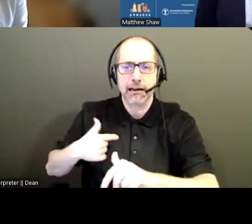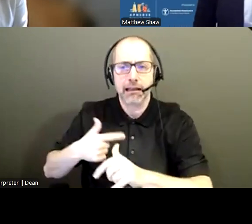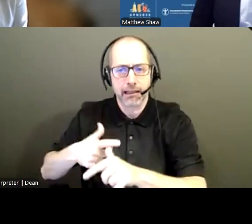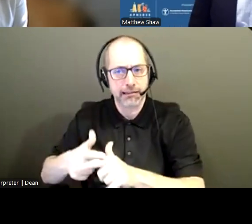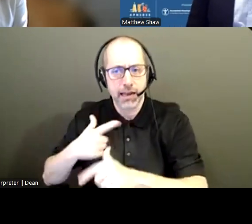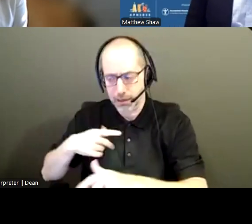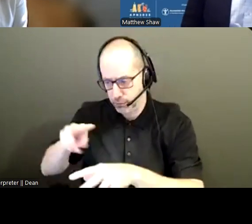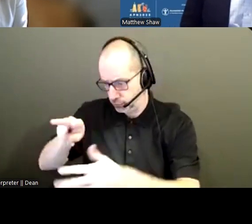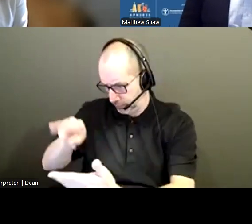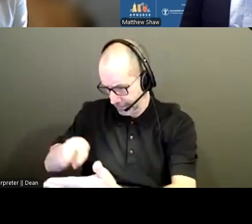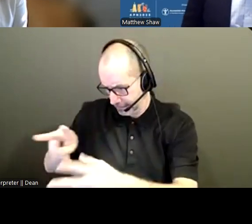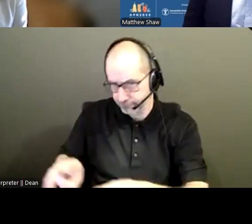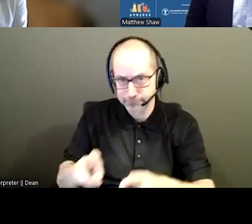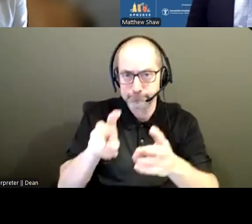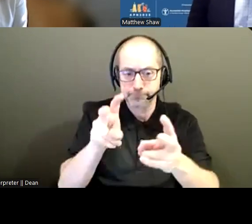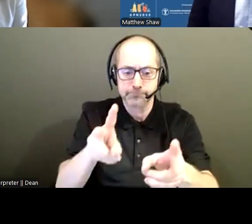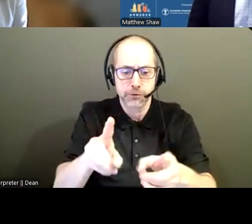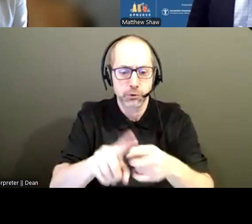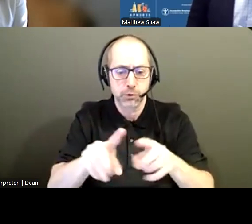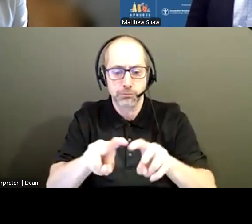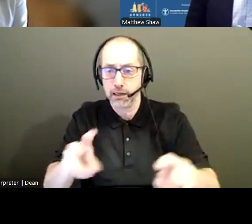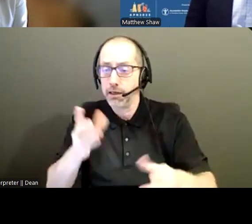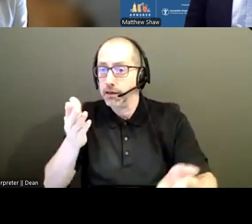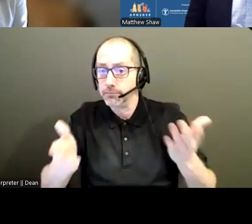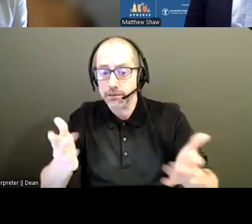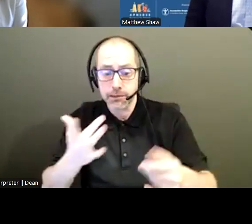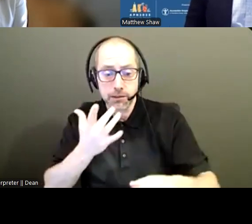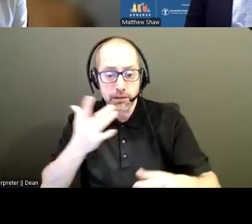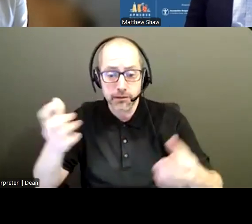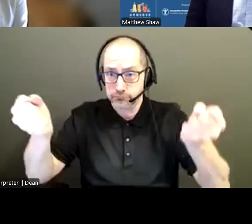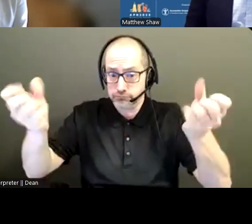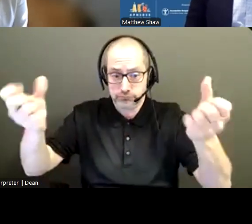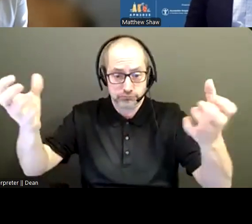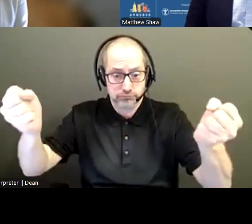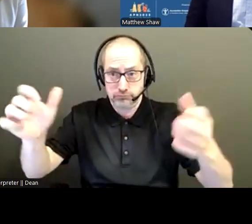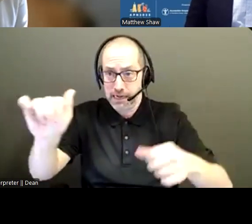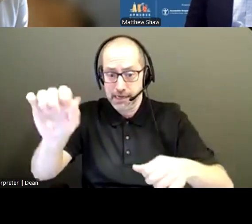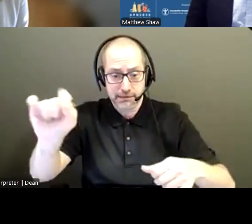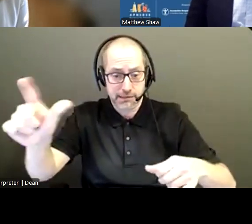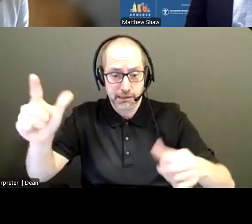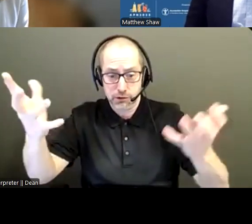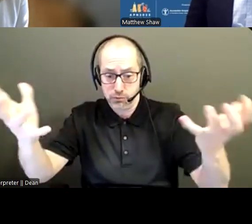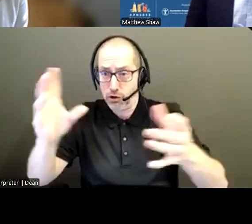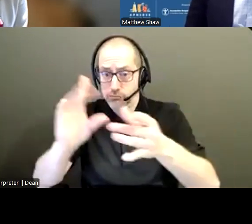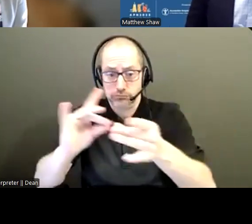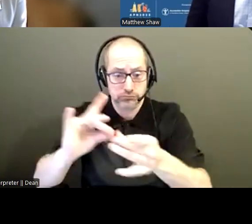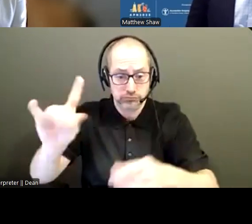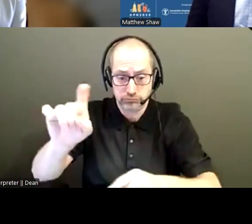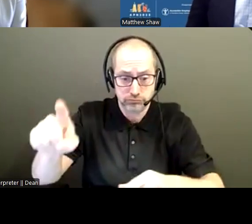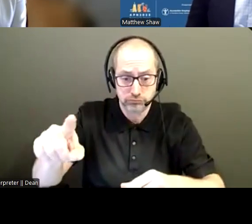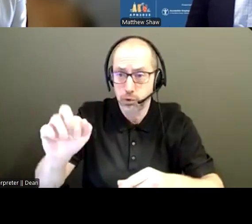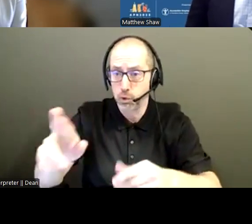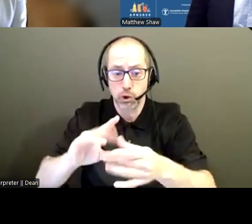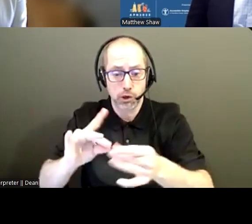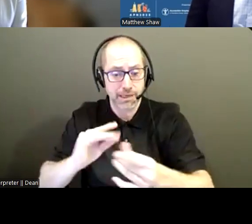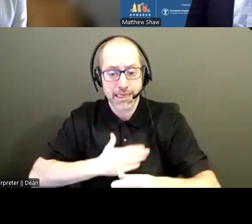panelists. If you require ASL interpretation to ask a question or share a comment, please raise your